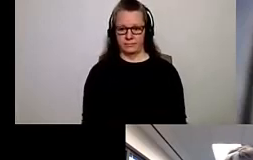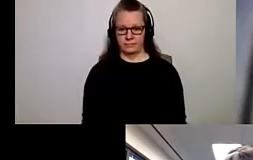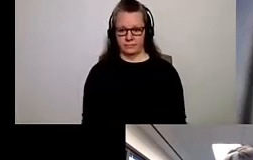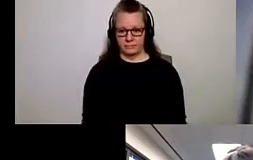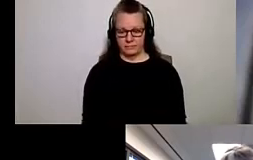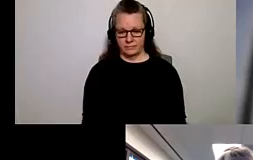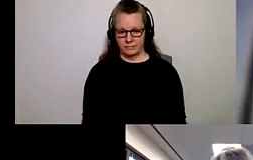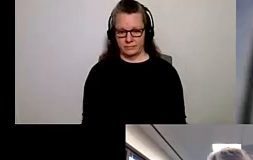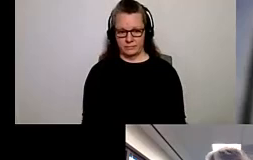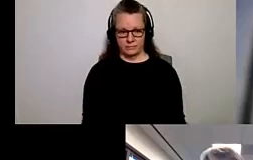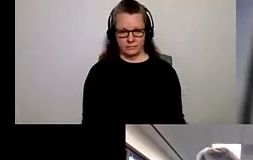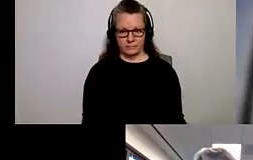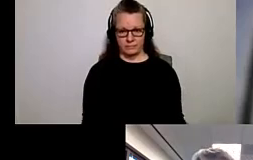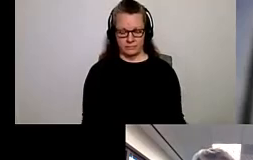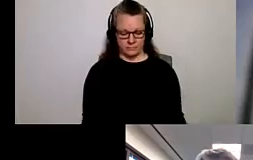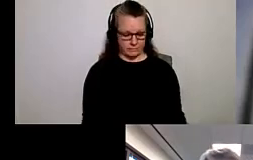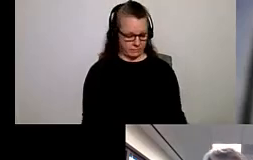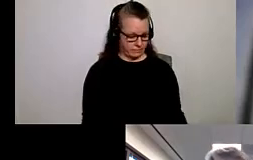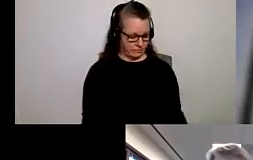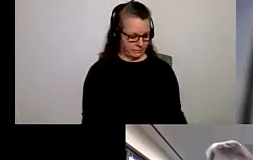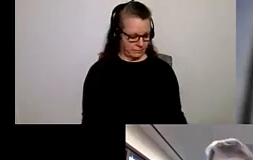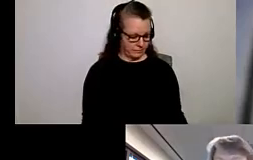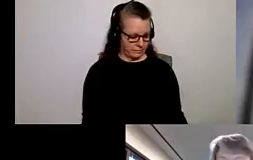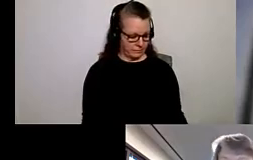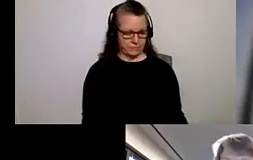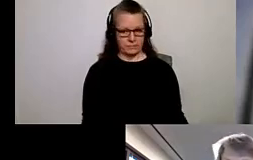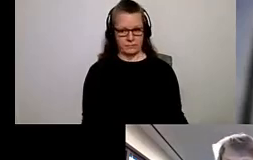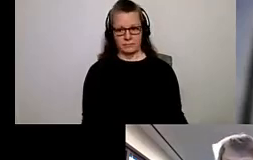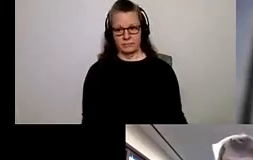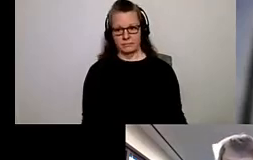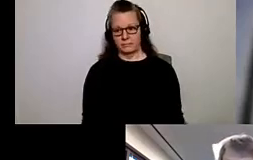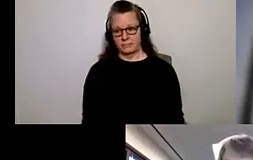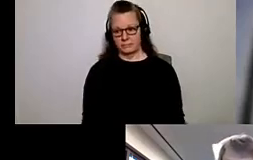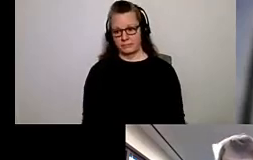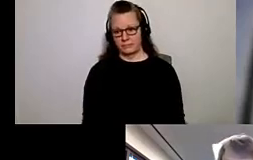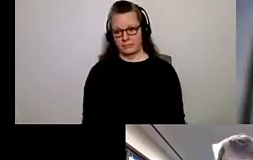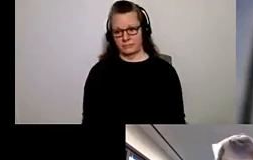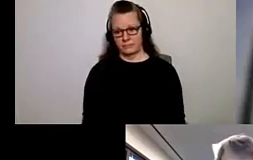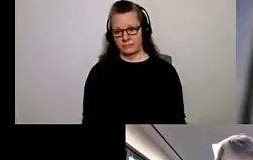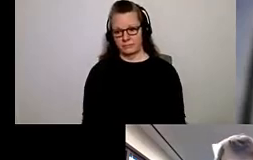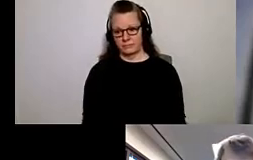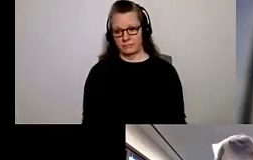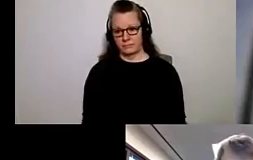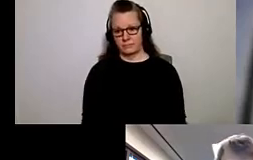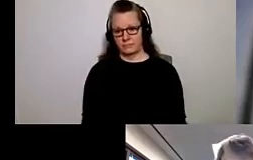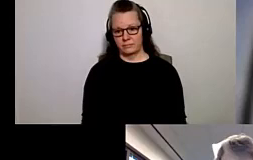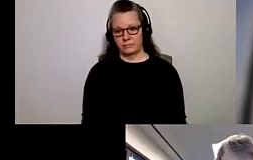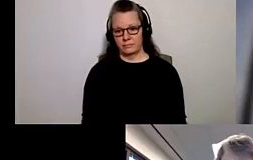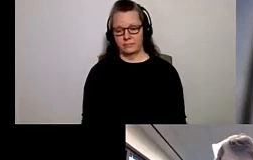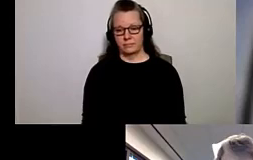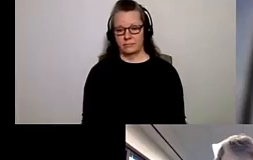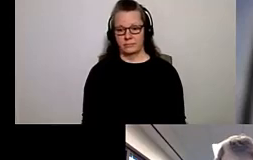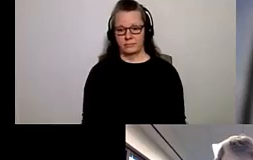puede escuchar todo el programa en español simultáneamente.